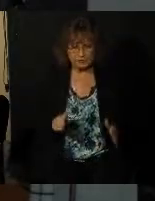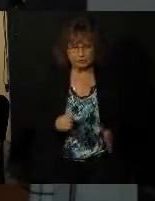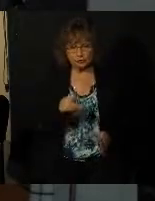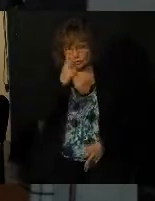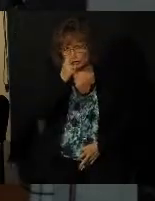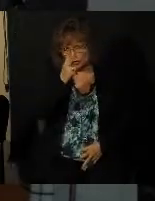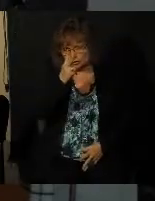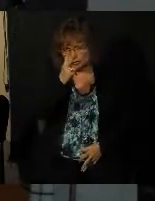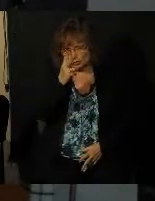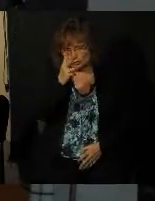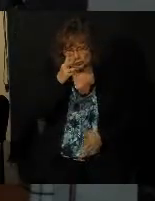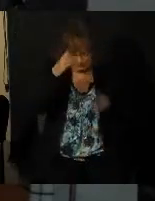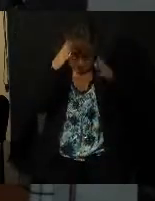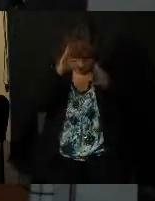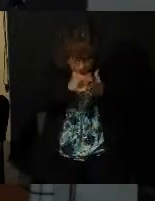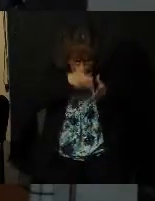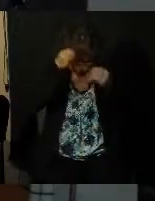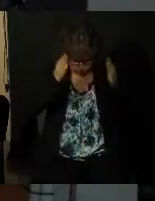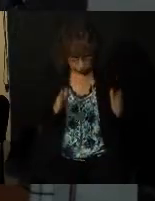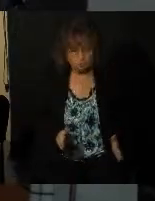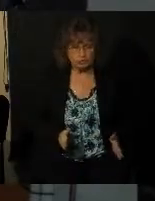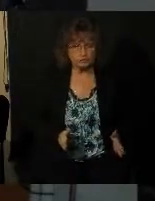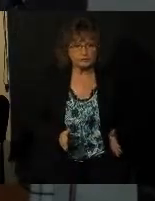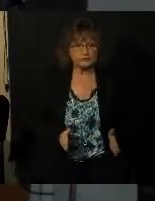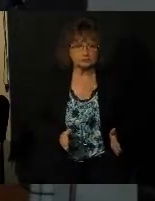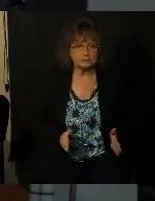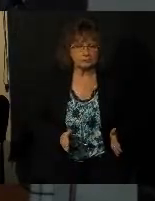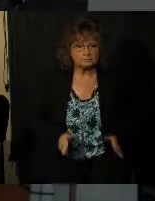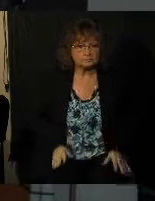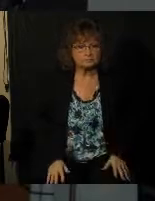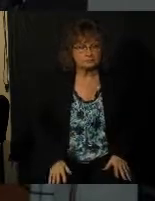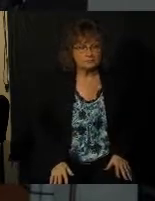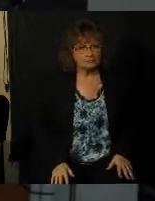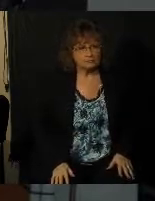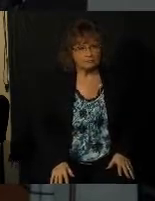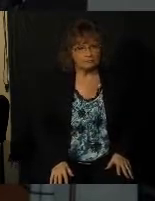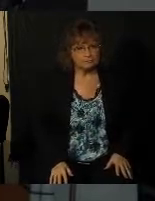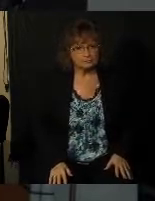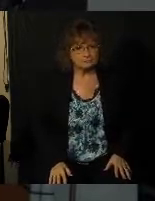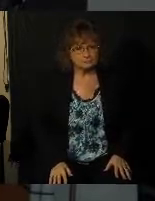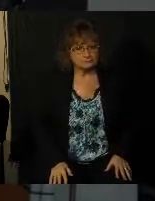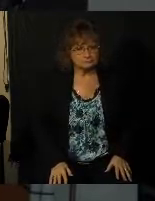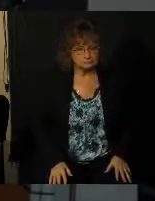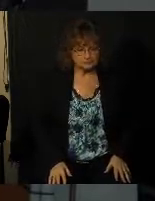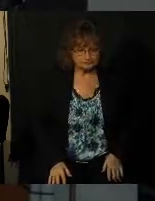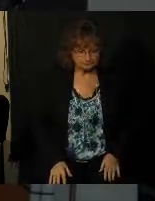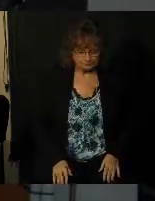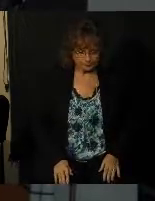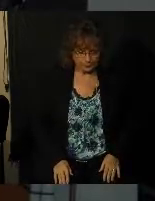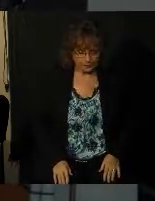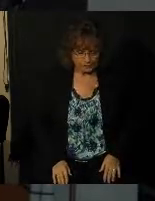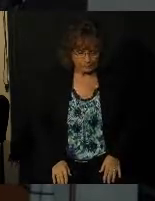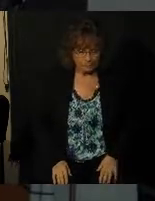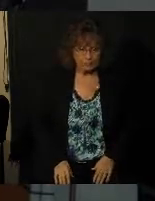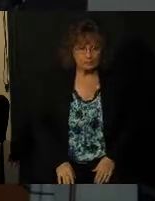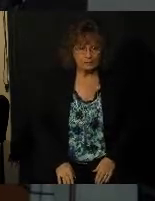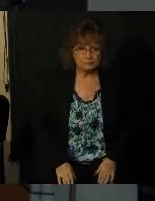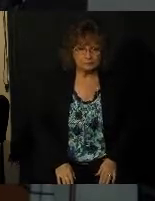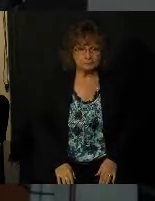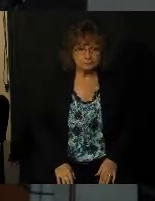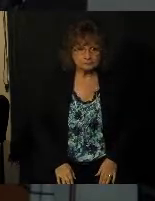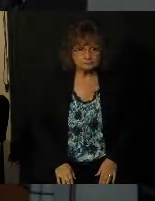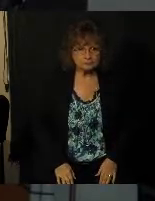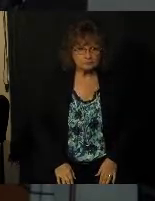tree conversation, right? They counsel with Ben, our biblical counselor, or myself, but they become counseling wise. They know what to say, what not to say.